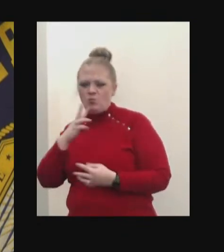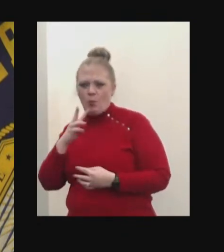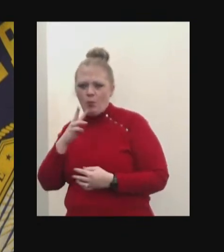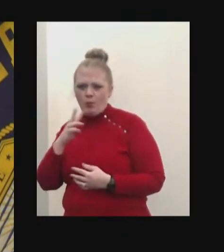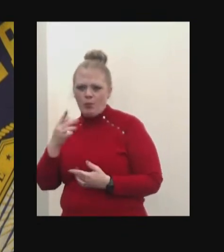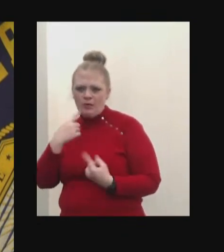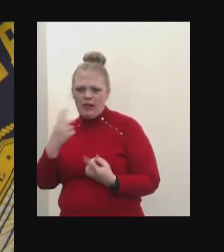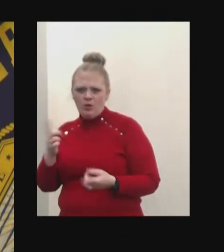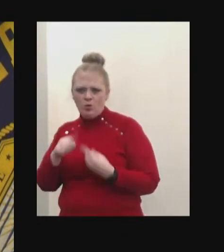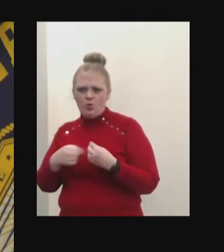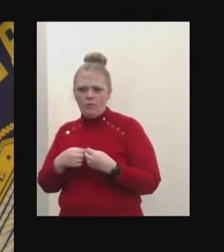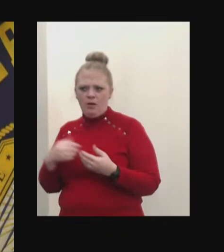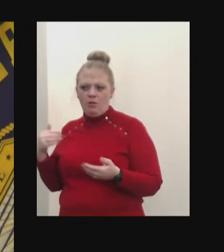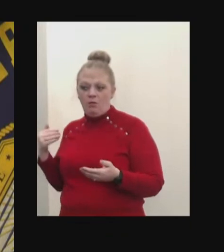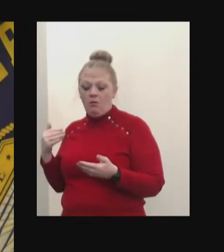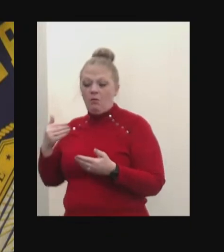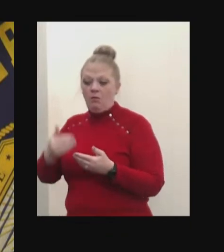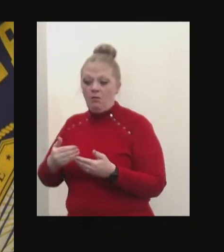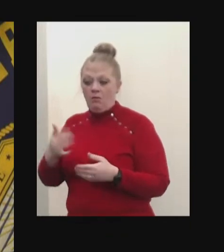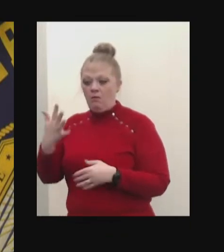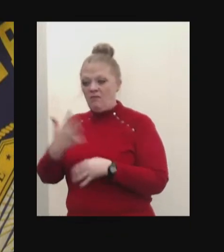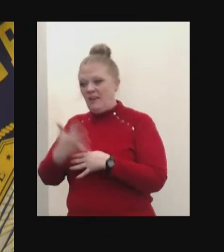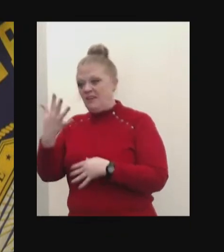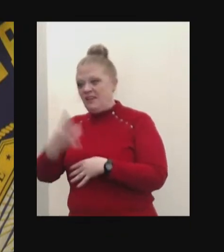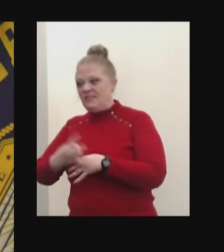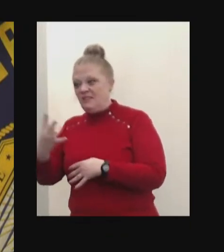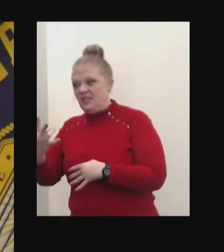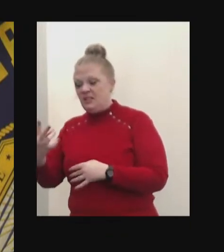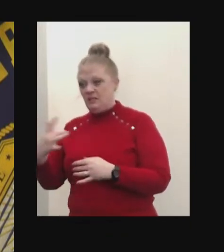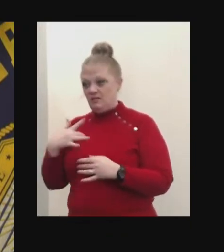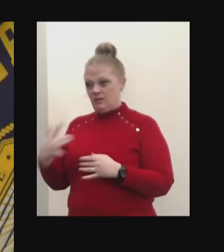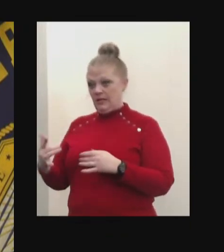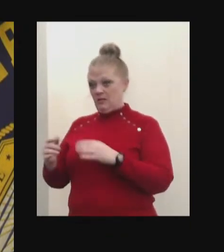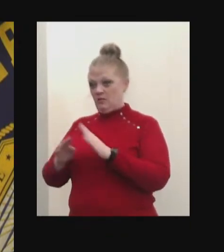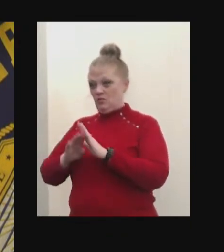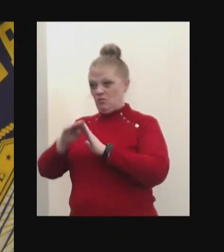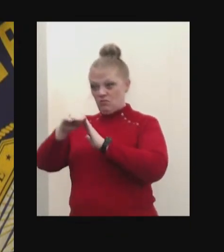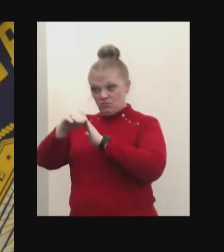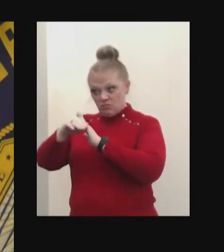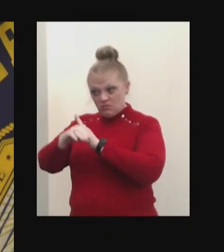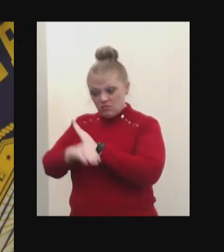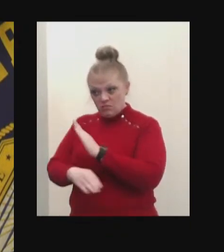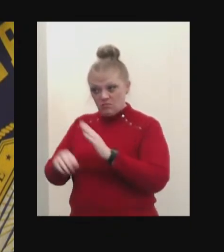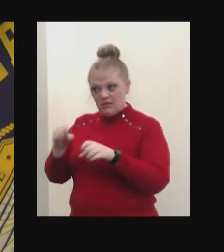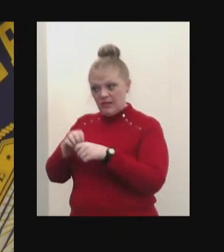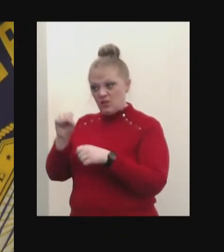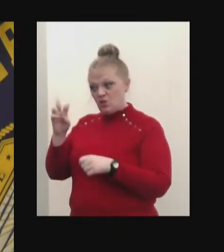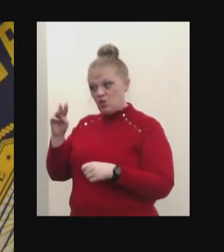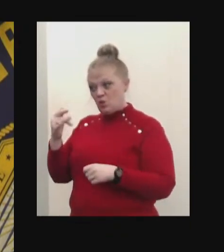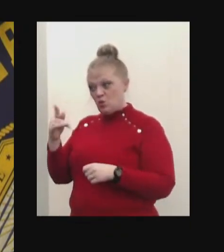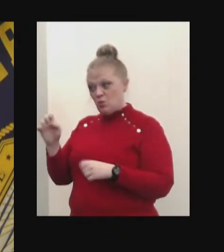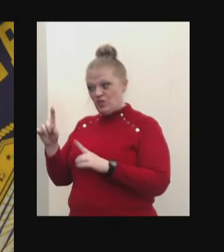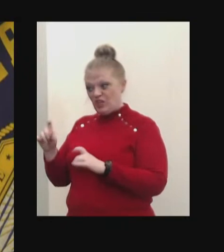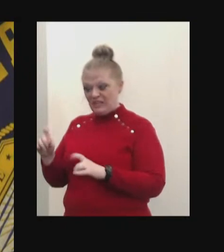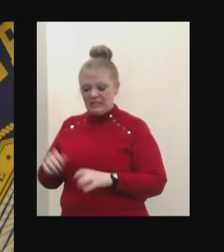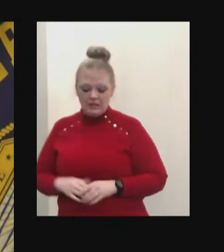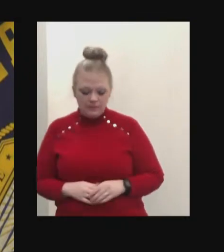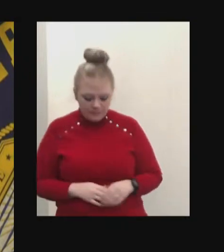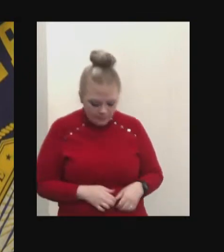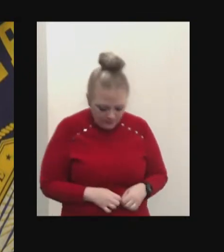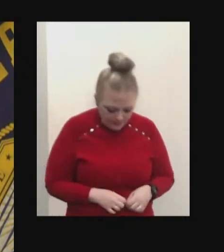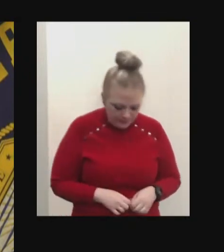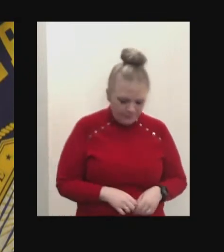to come in 5 or 7 days? Is the trend continuing to go down in the sewage testing? Well, it cannot tell